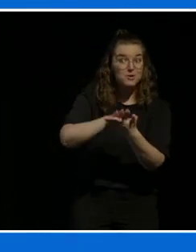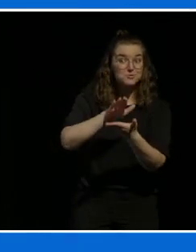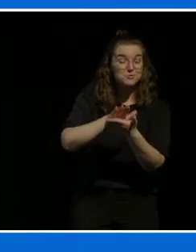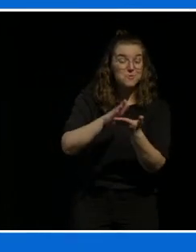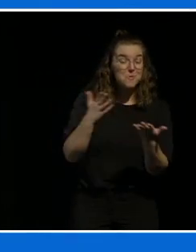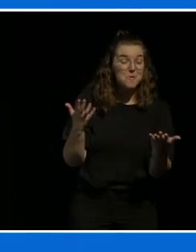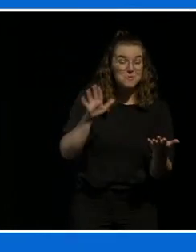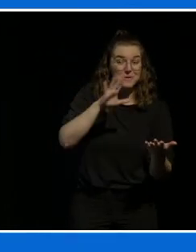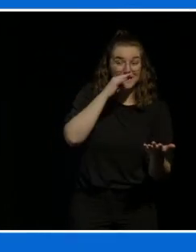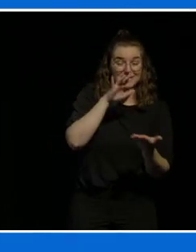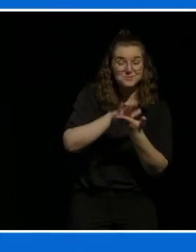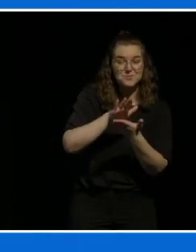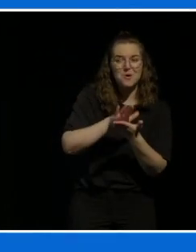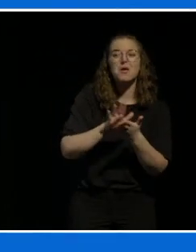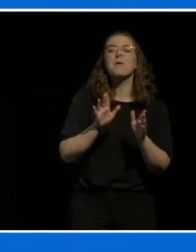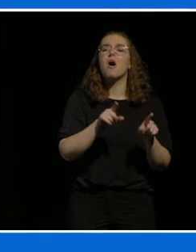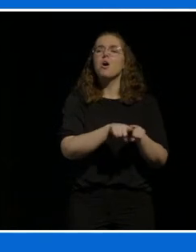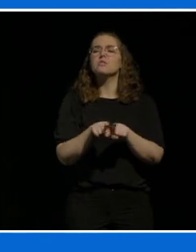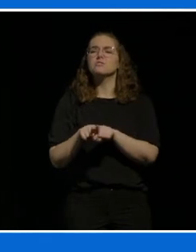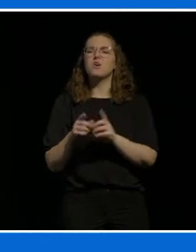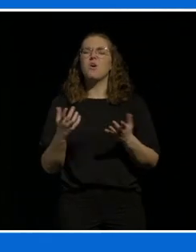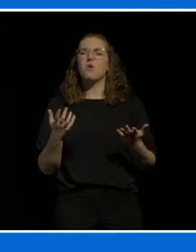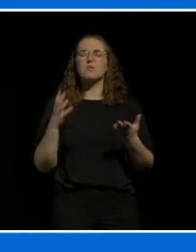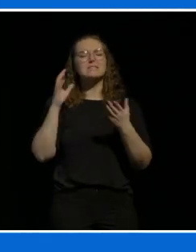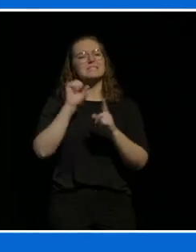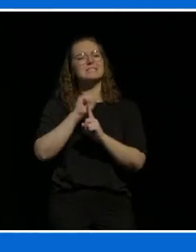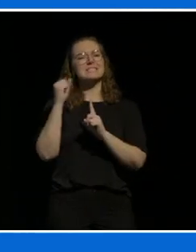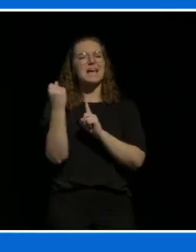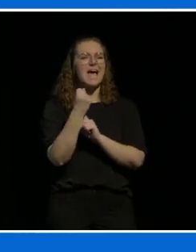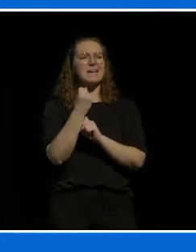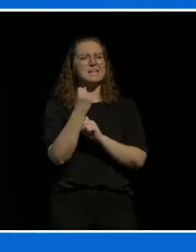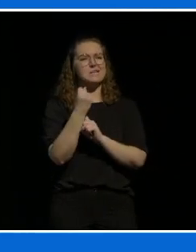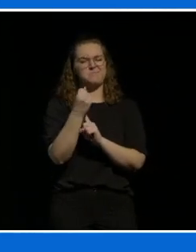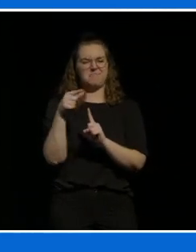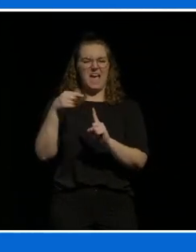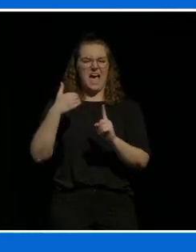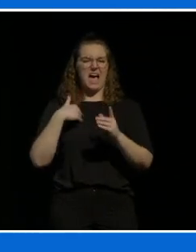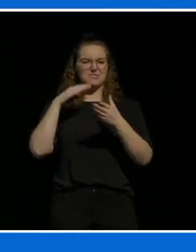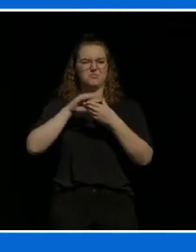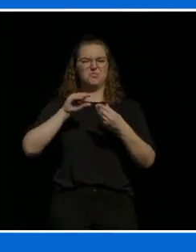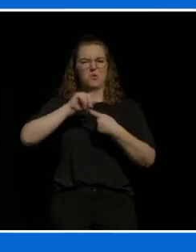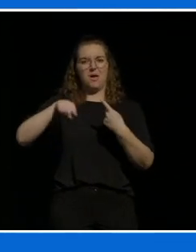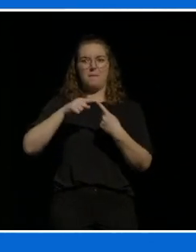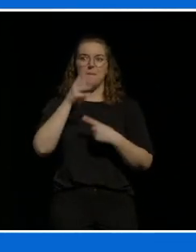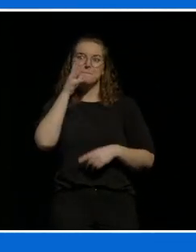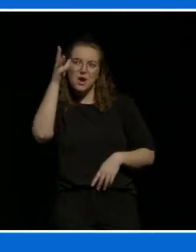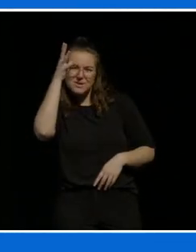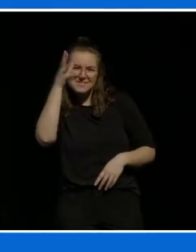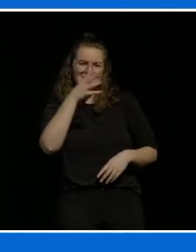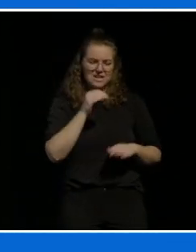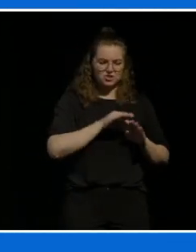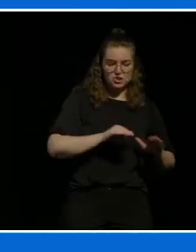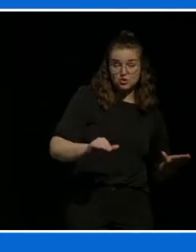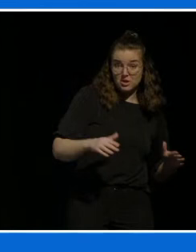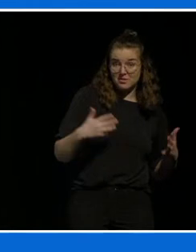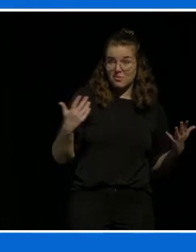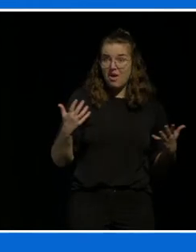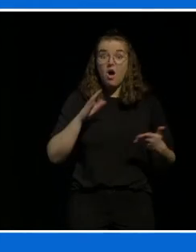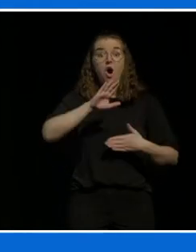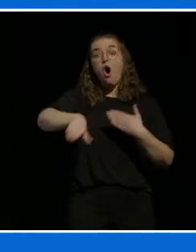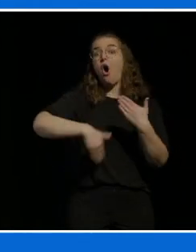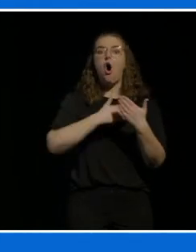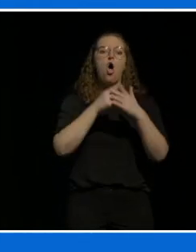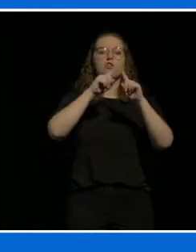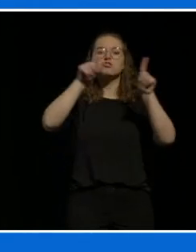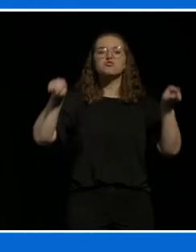to challenge the story that society likes to tell parents and that the story that society likes to tell children. And that it is that all screen